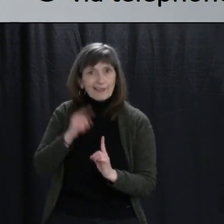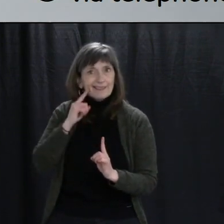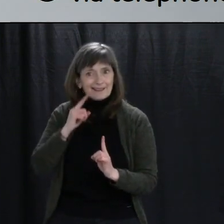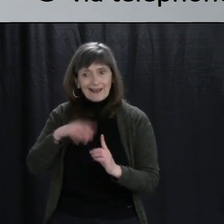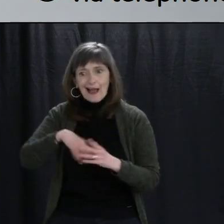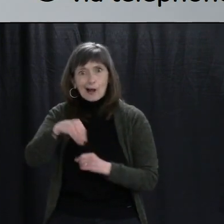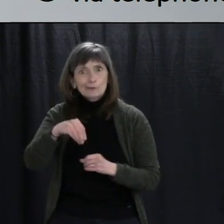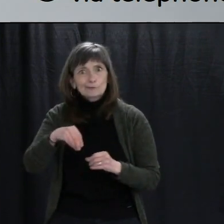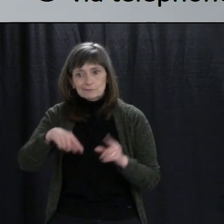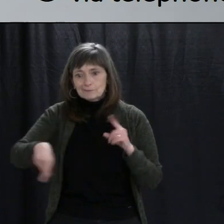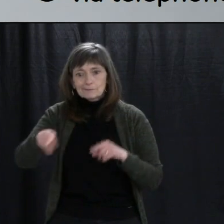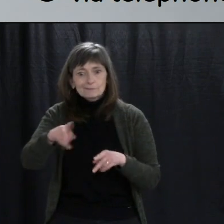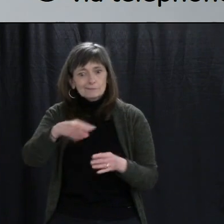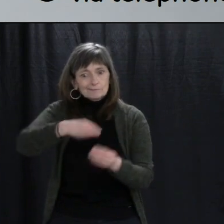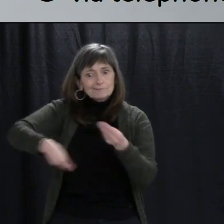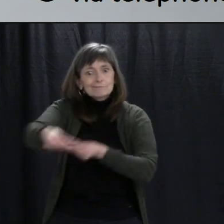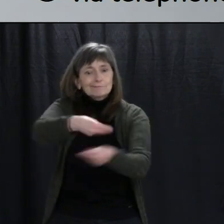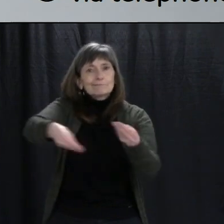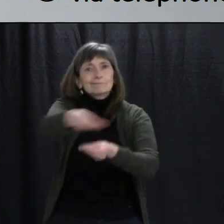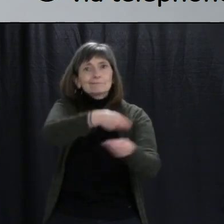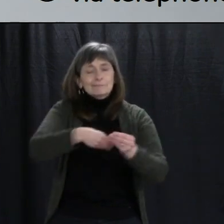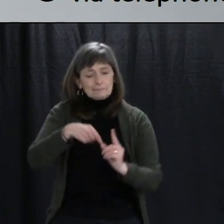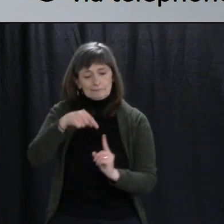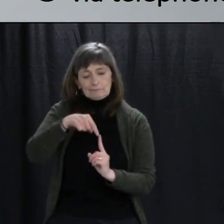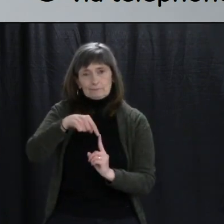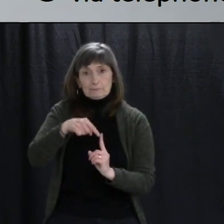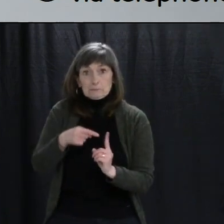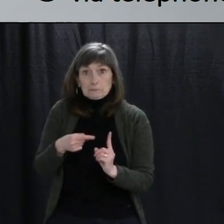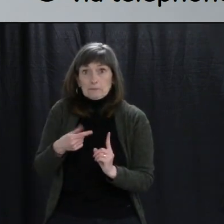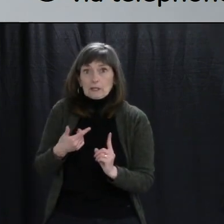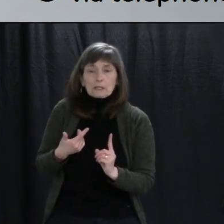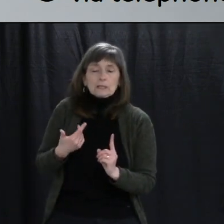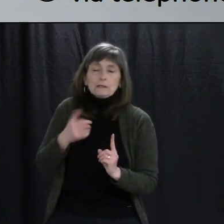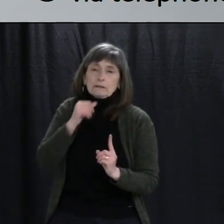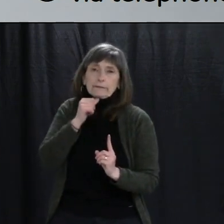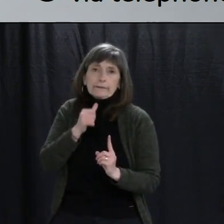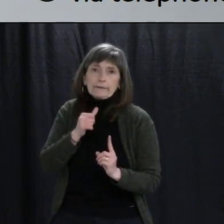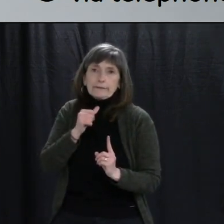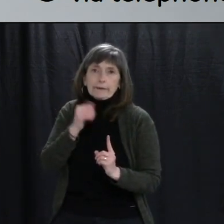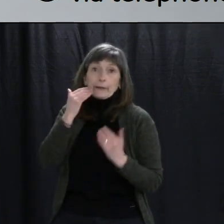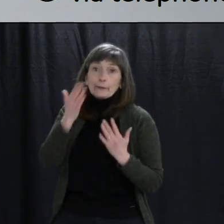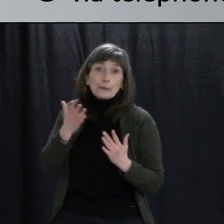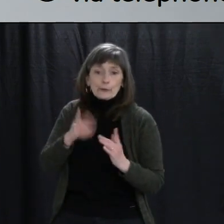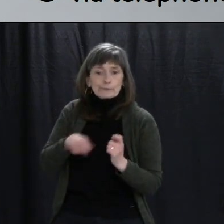but certainly when we have information like that, we will certainly pass it on.